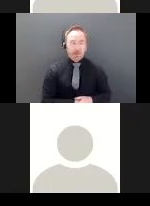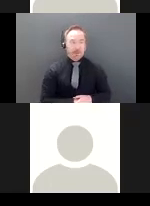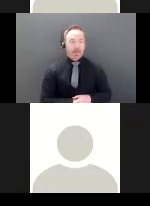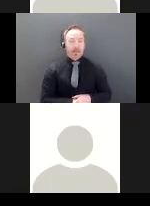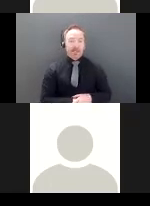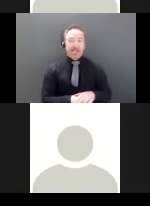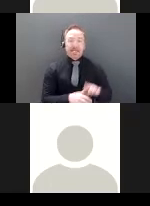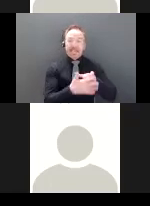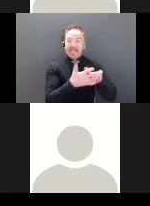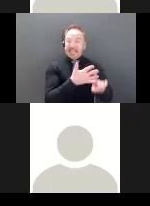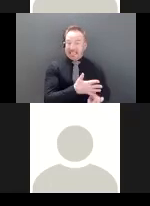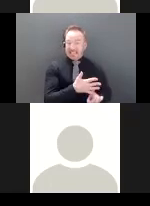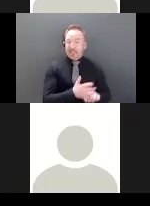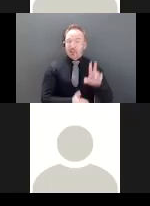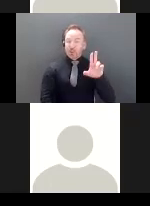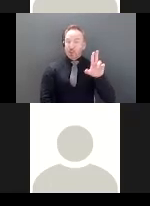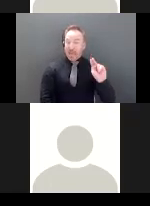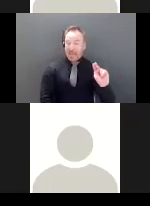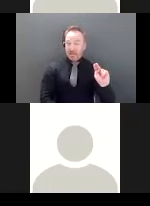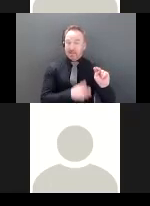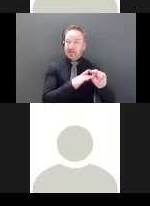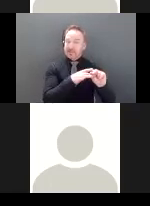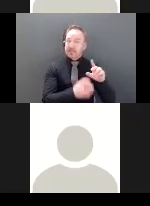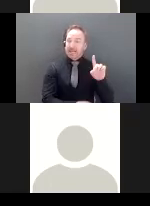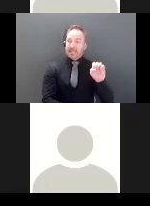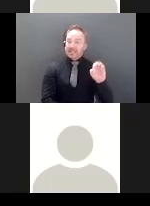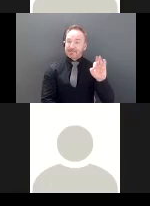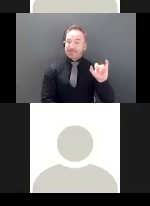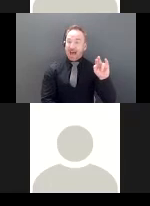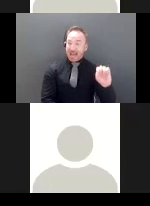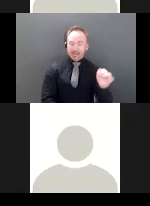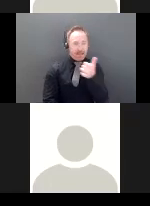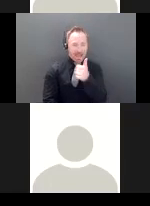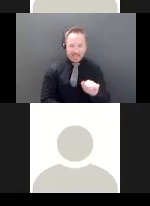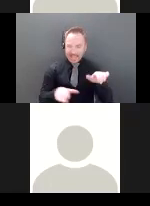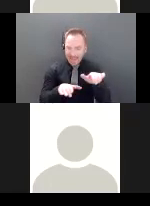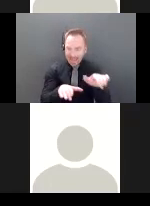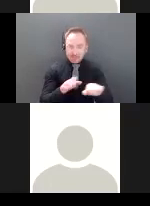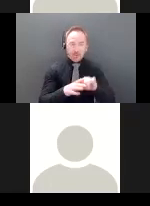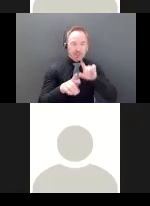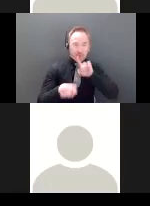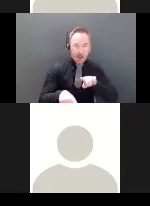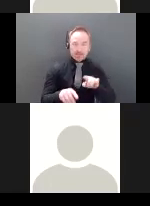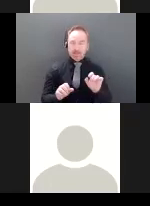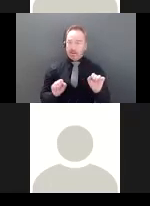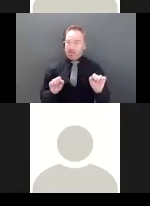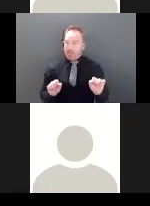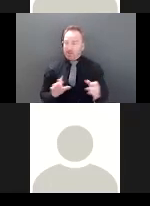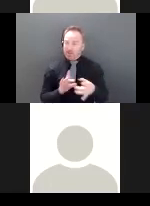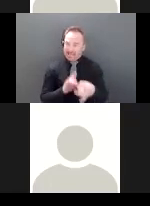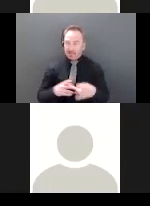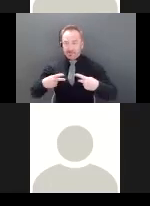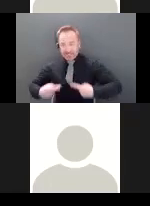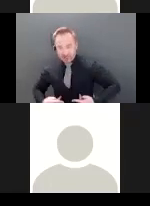United Nations definition as any act of gender-based violence that results in or is likely to result in physical,